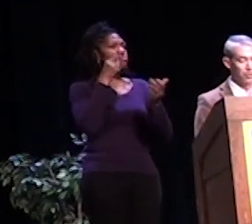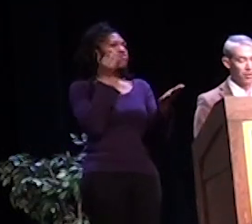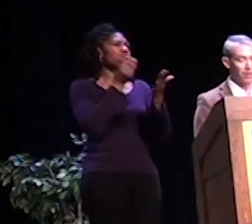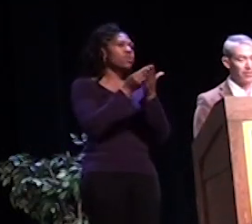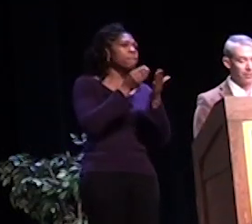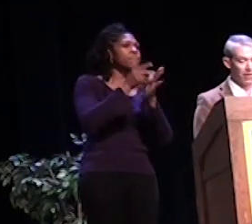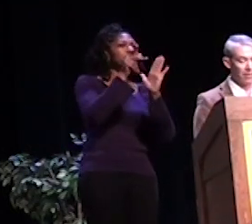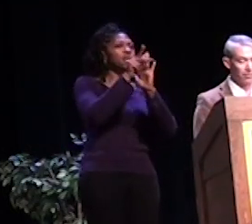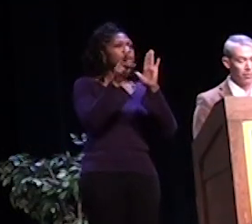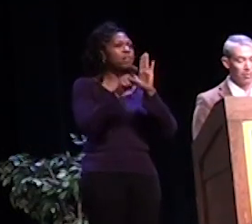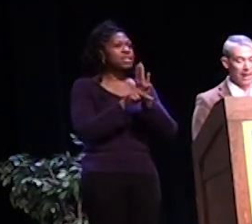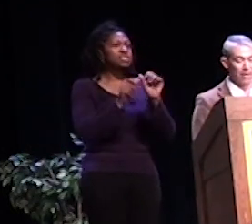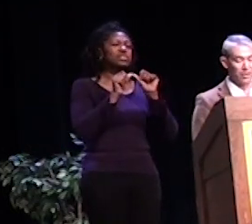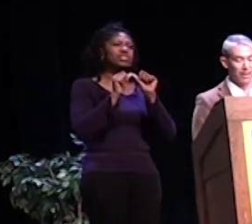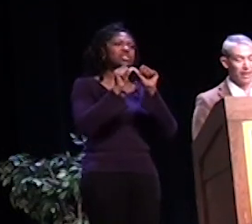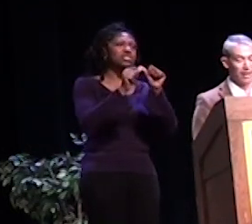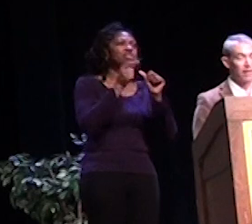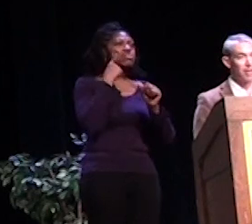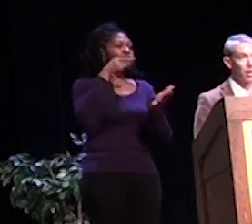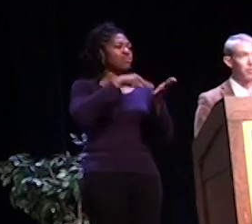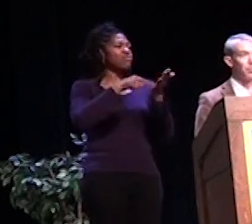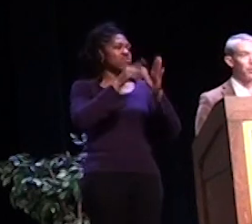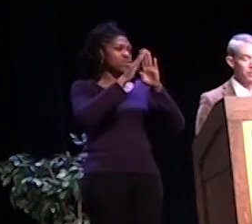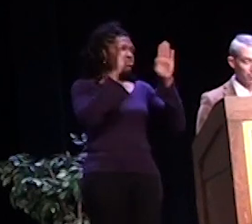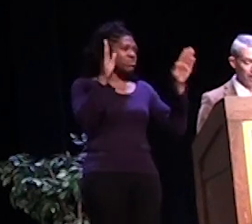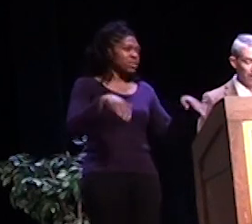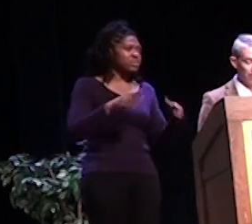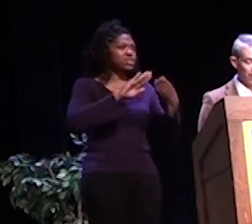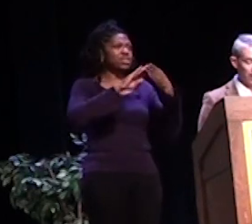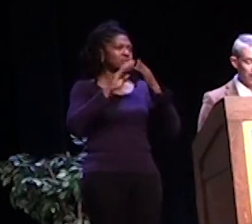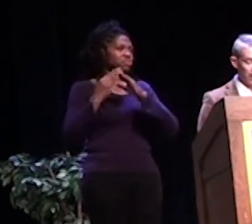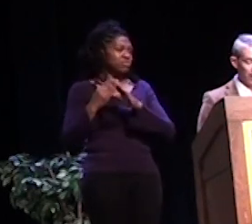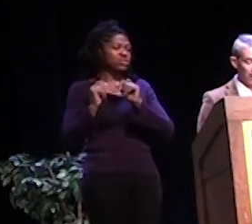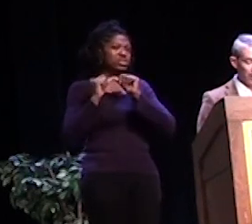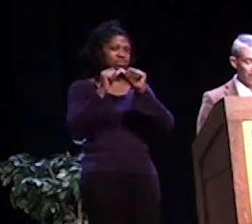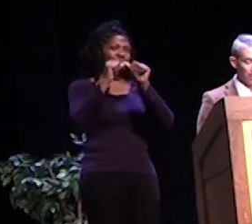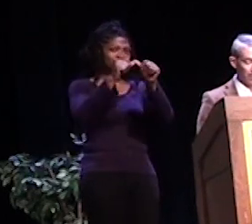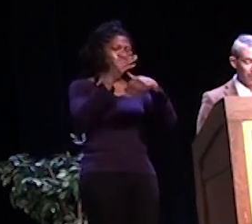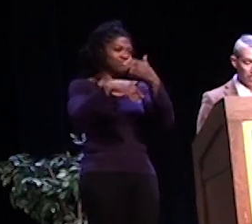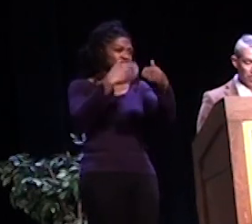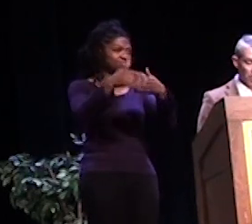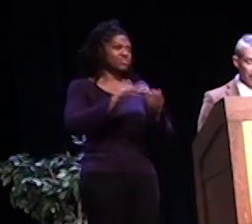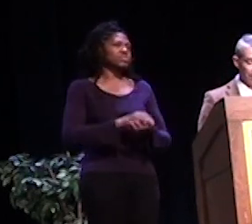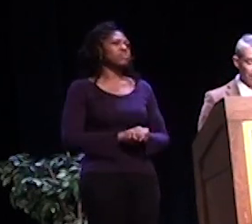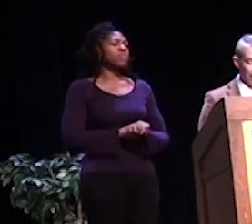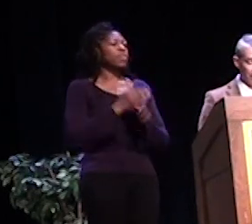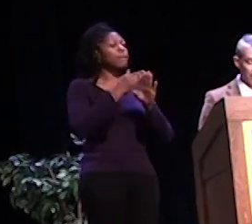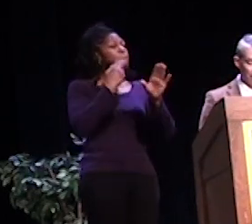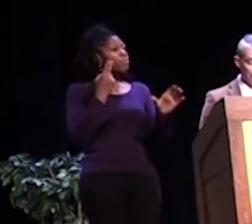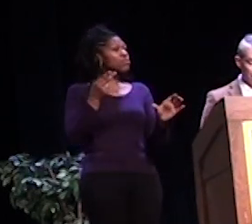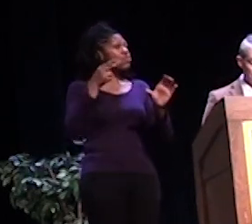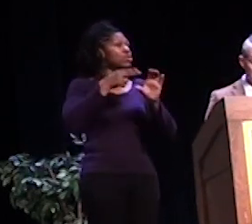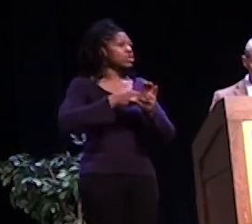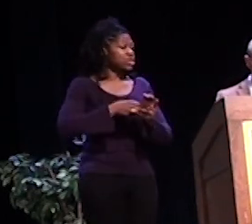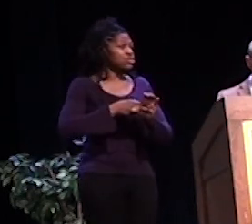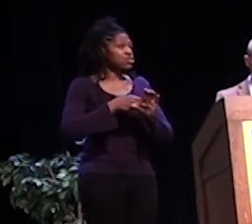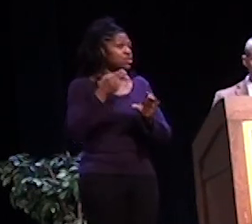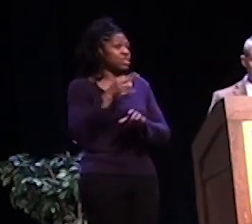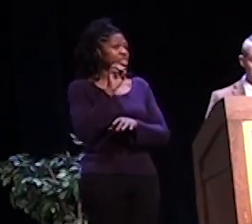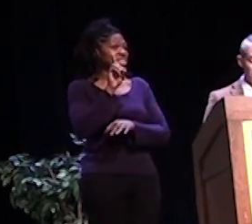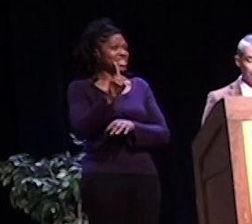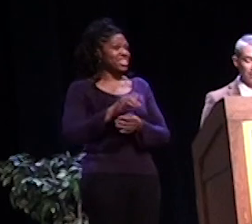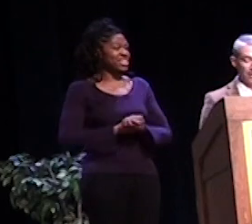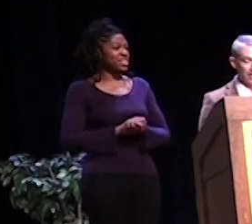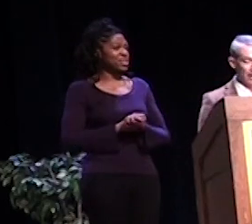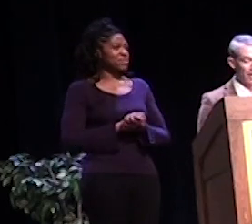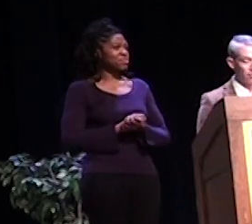policies to preserve and develop affordable housing and to help communities thrive. Before joining, Deputy Secretary